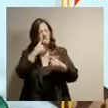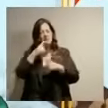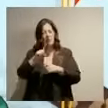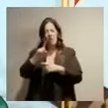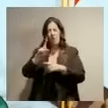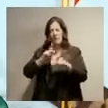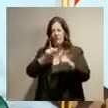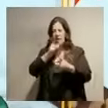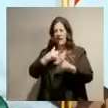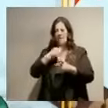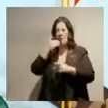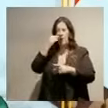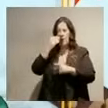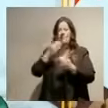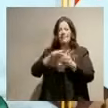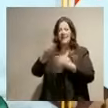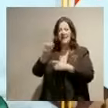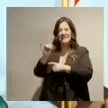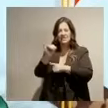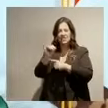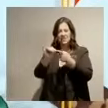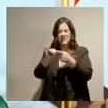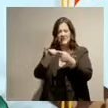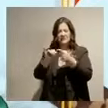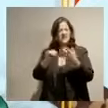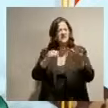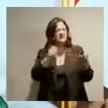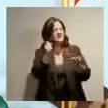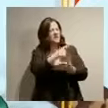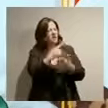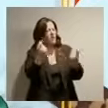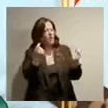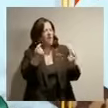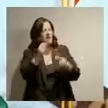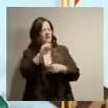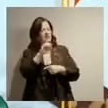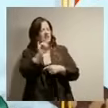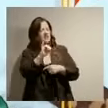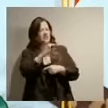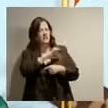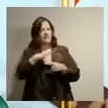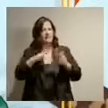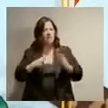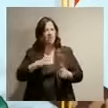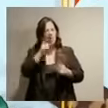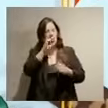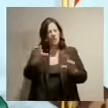there and why you want that before the insurance commissioner is complete?